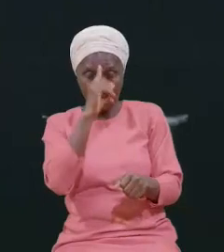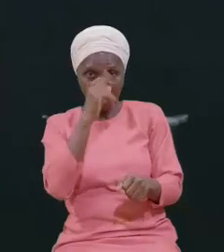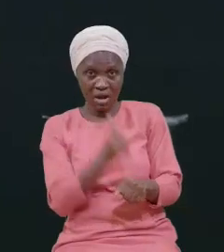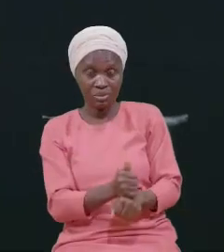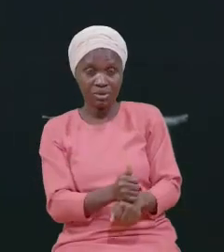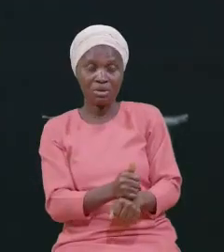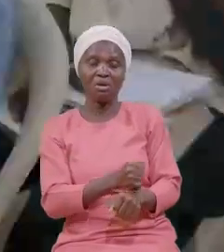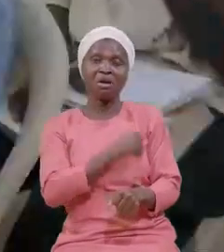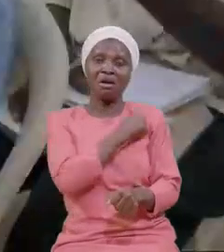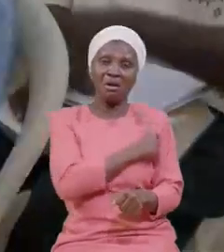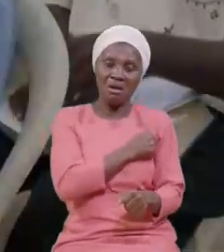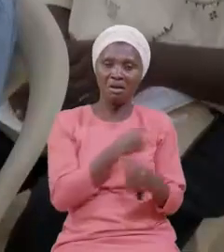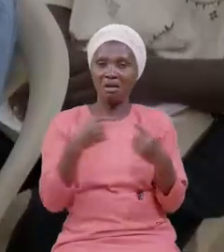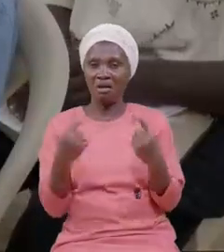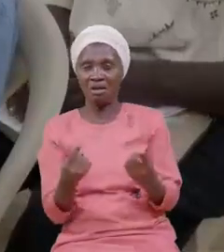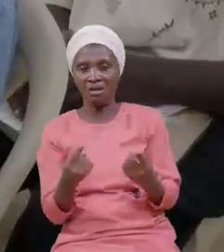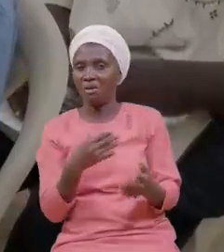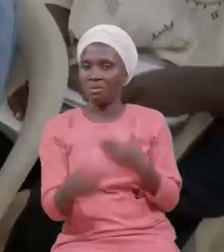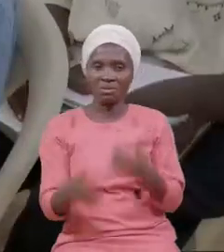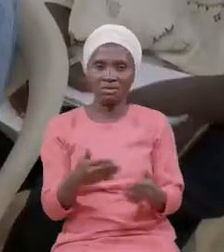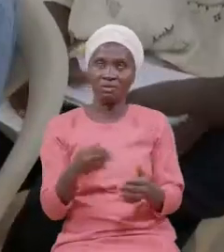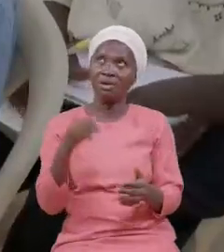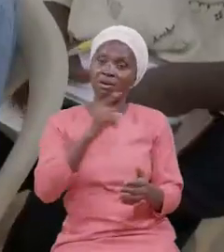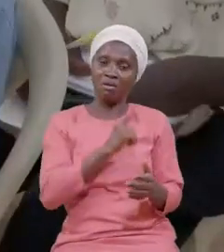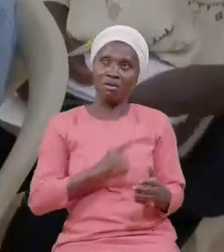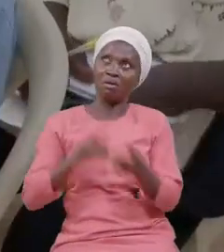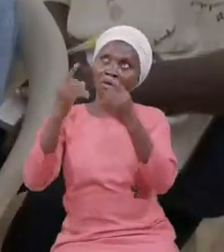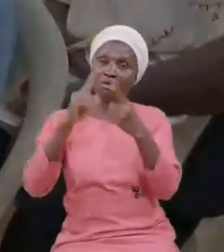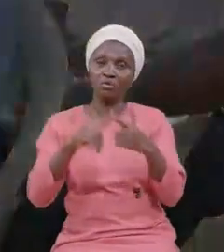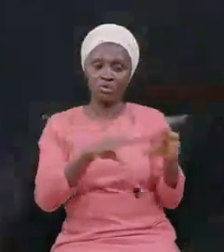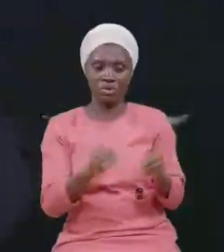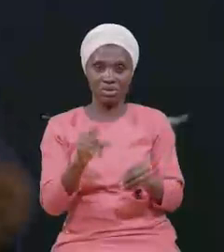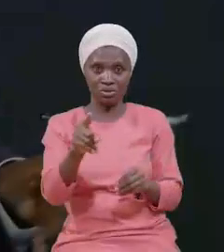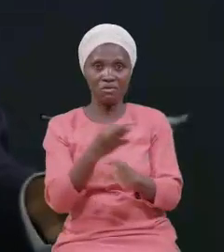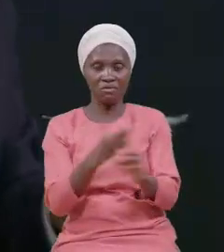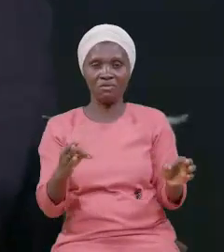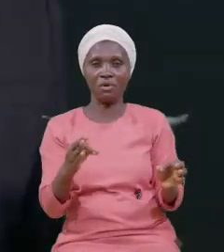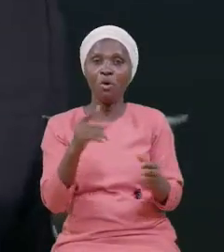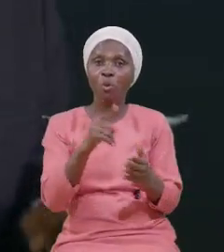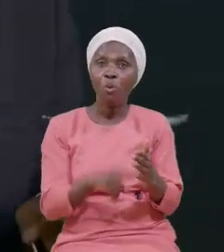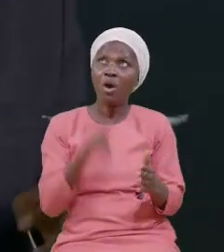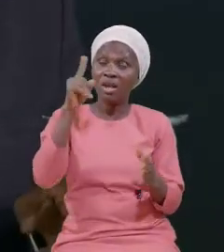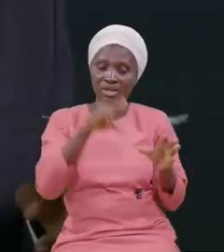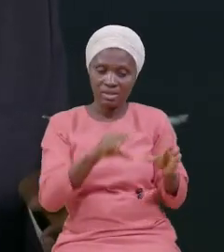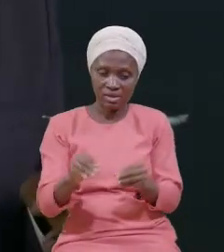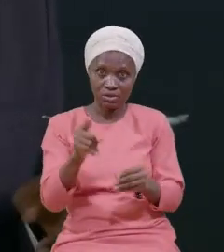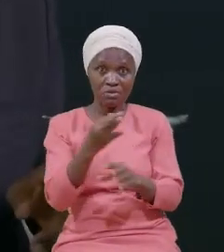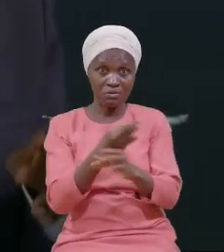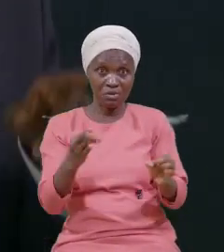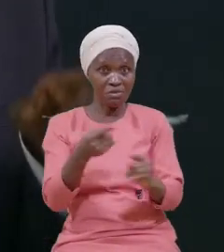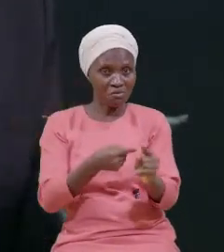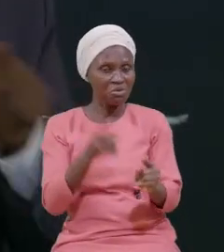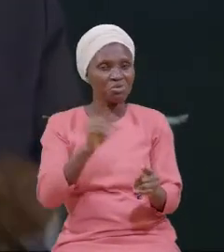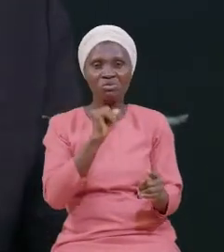Lord has come to set you free. And what he sets you free from, you're not being bondage to that